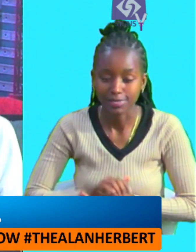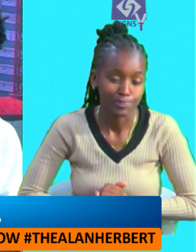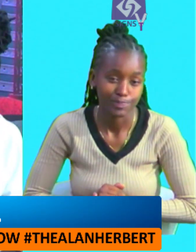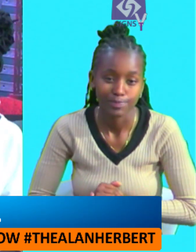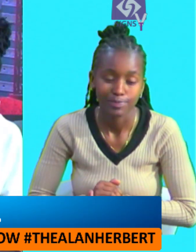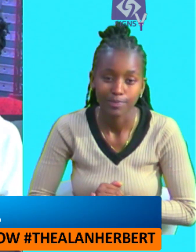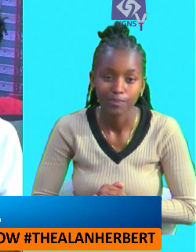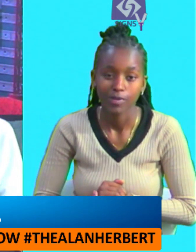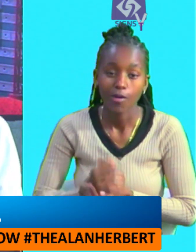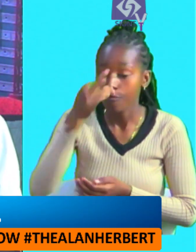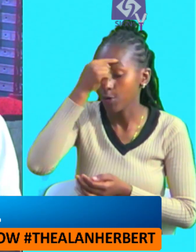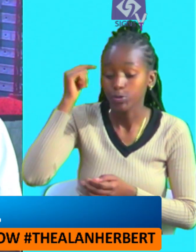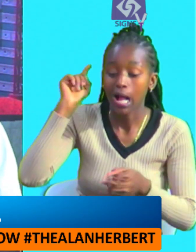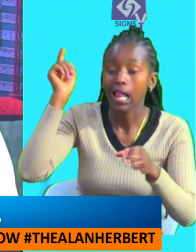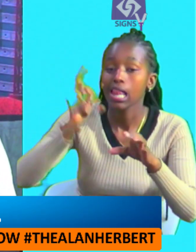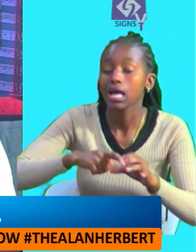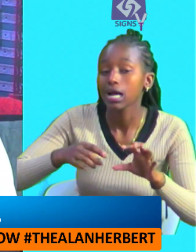For linking you up on podcasts.